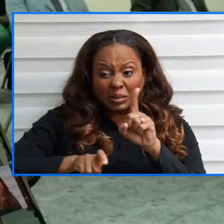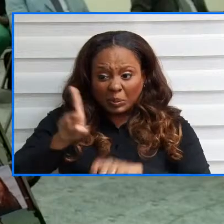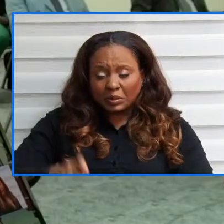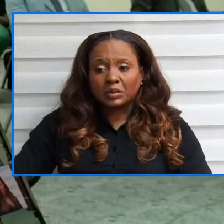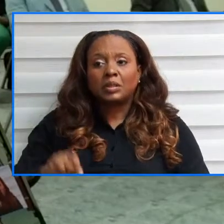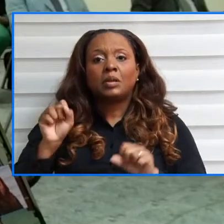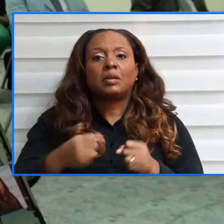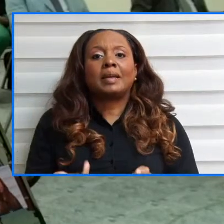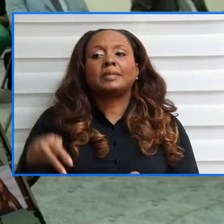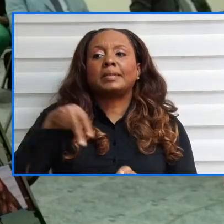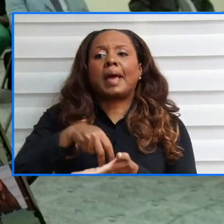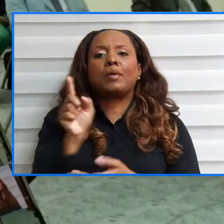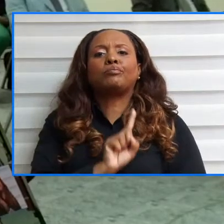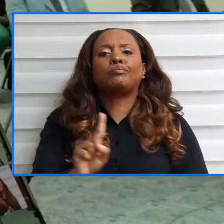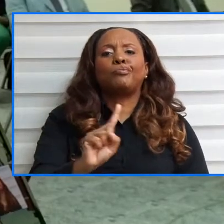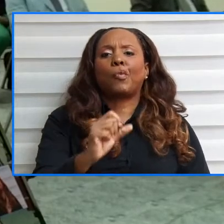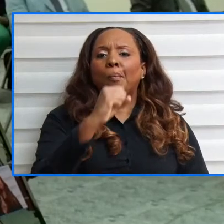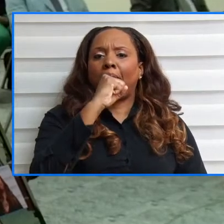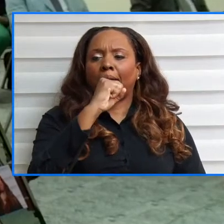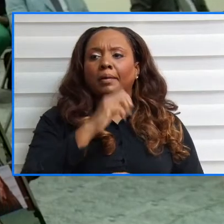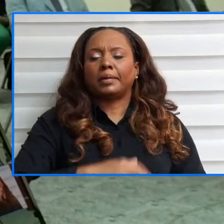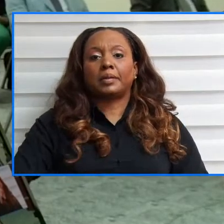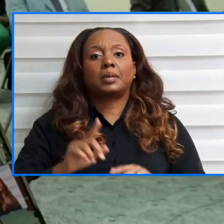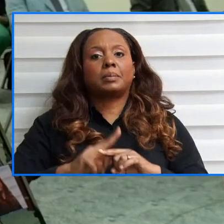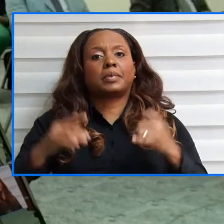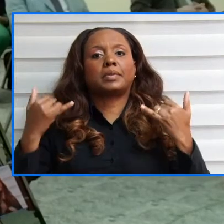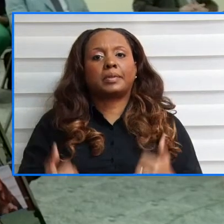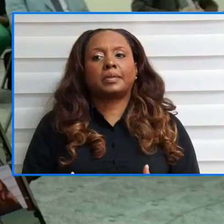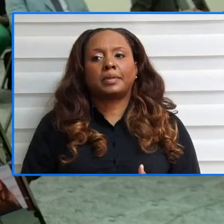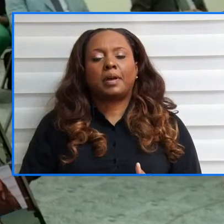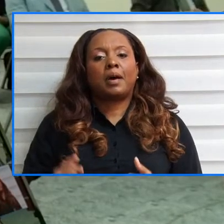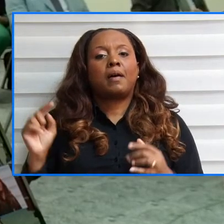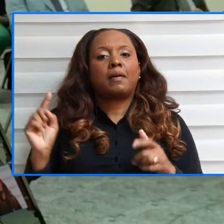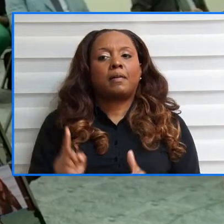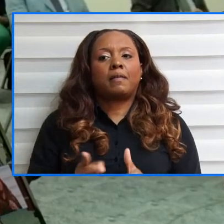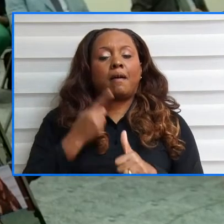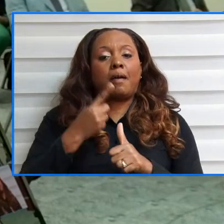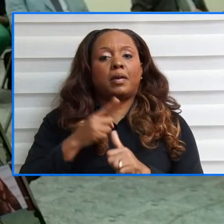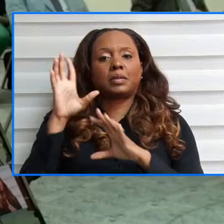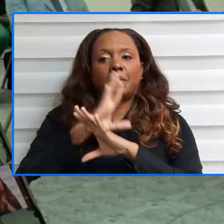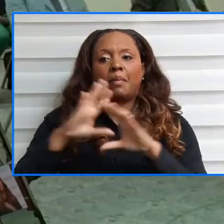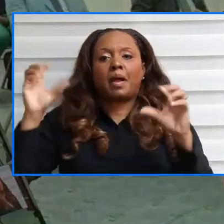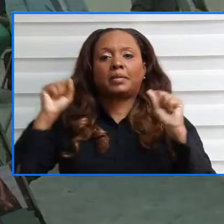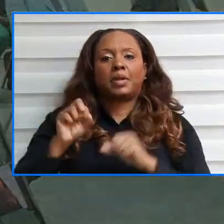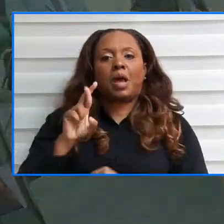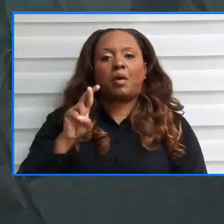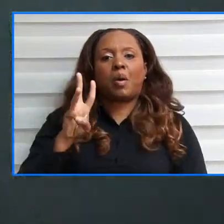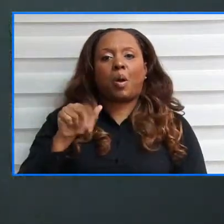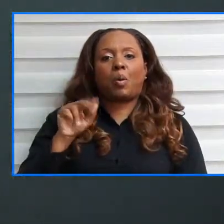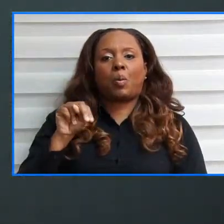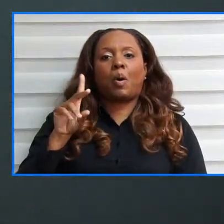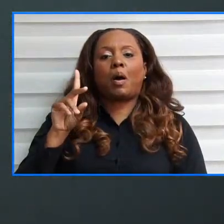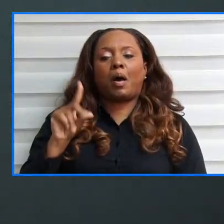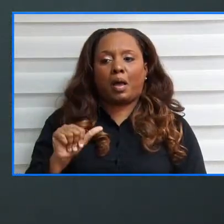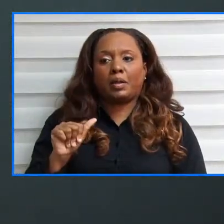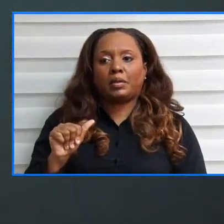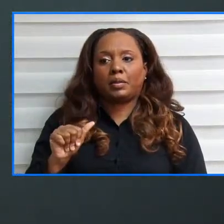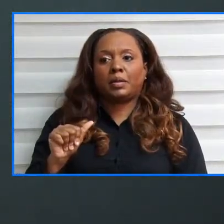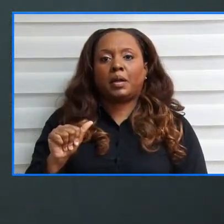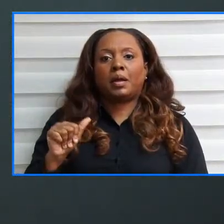yourself. First, we will ask His Excellency to give his opening statement, followed by the Prime Minister, and then we should have